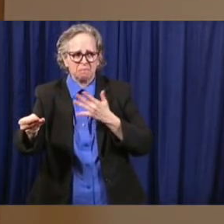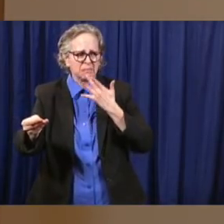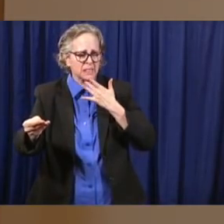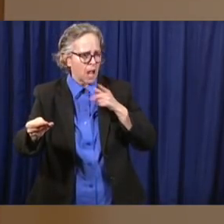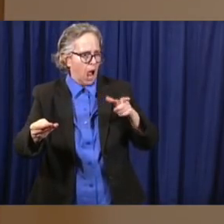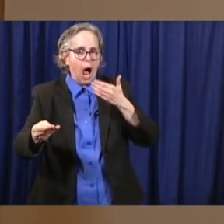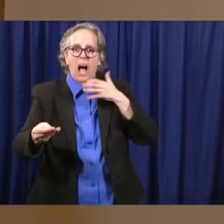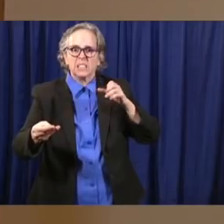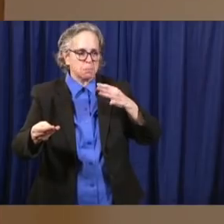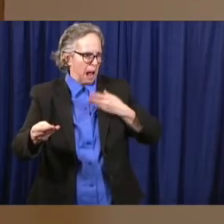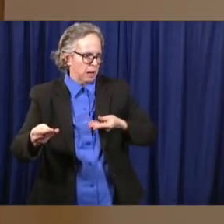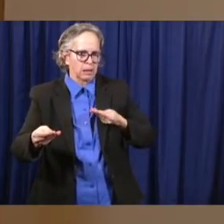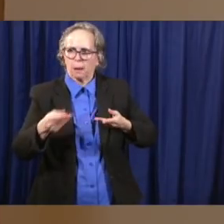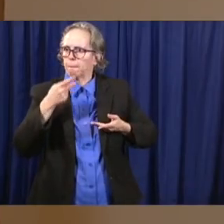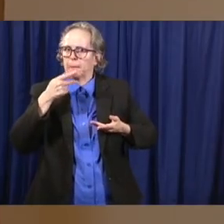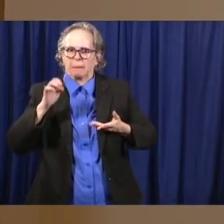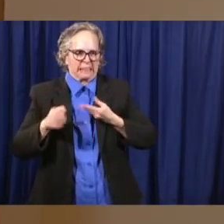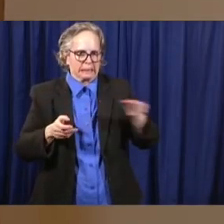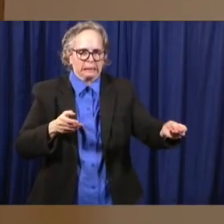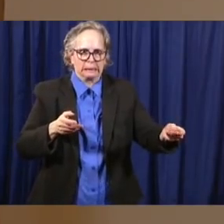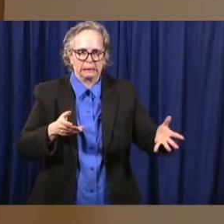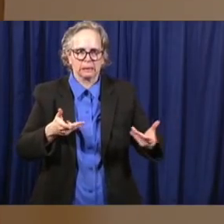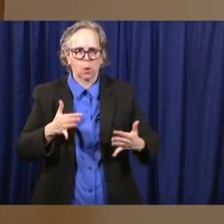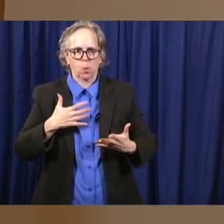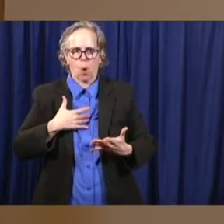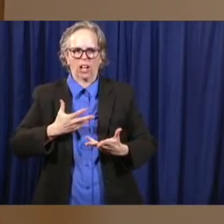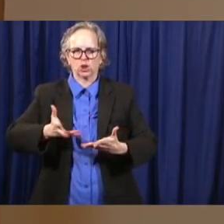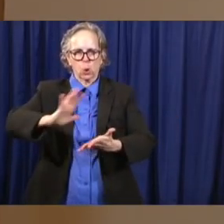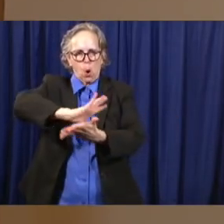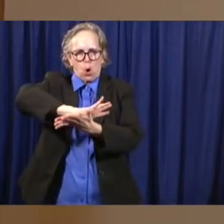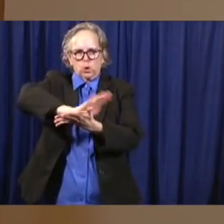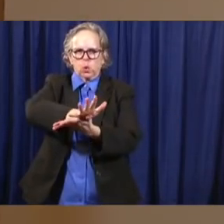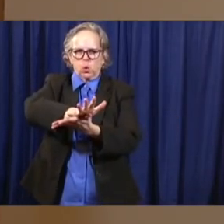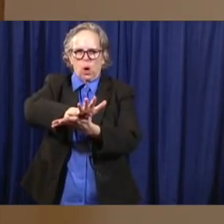of squash the hot spots as they occur,